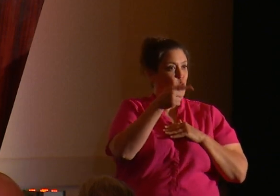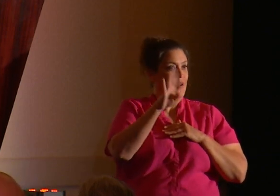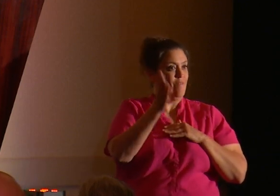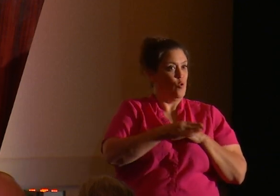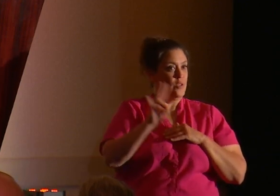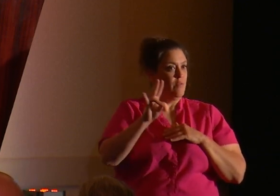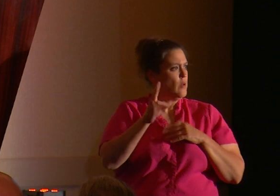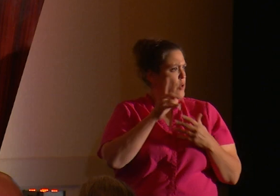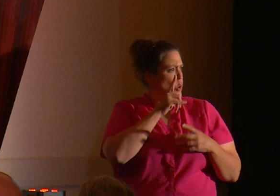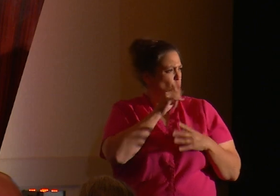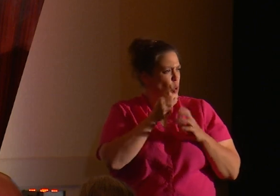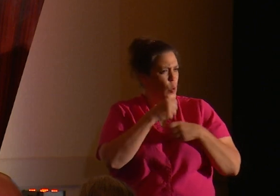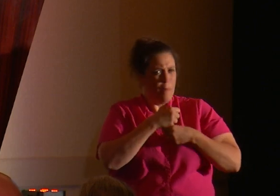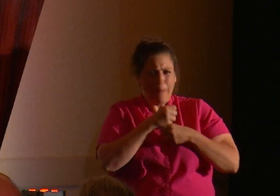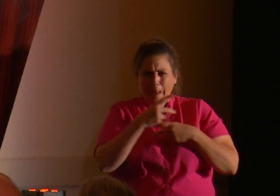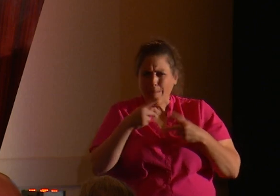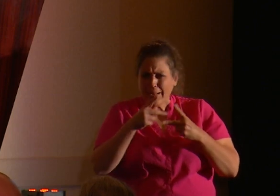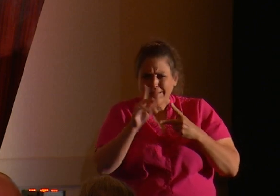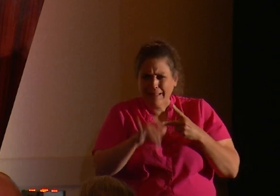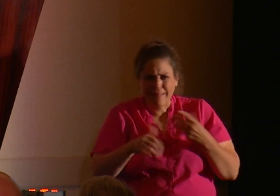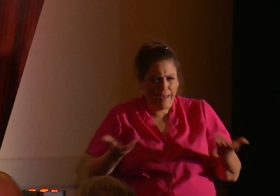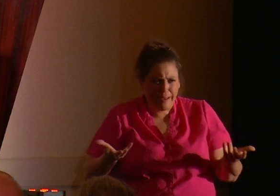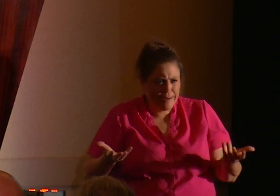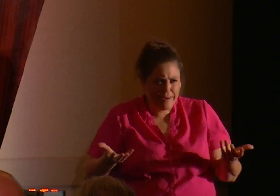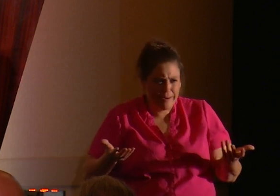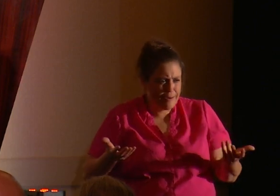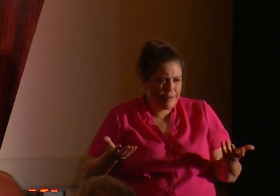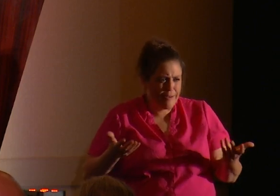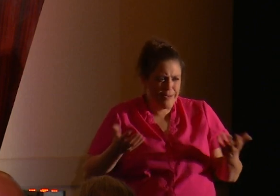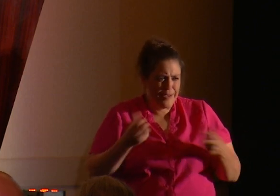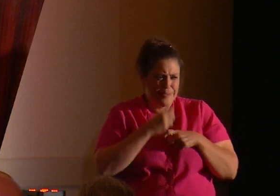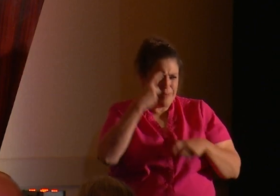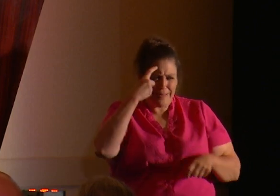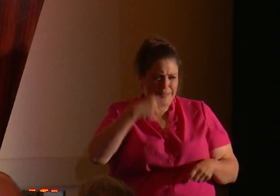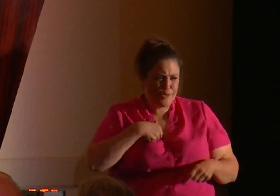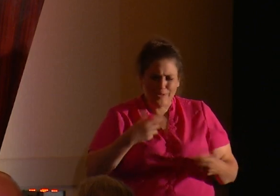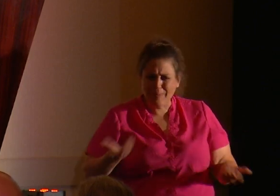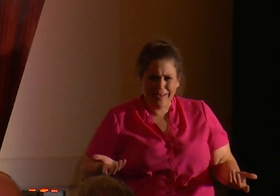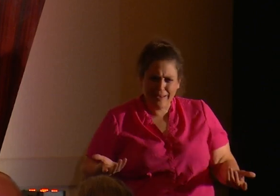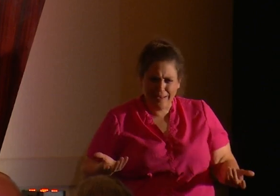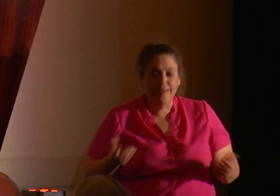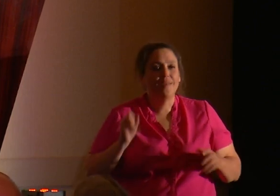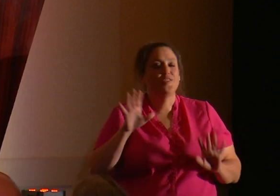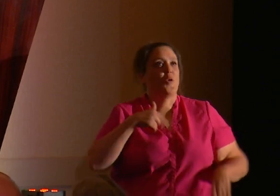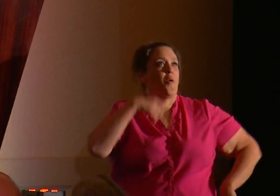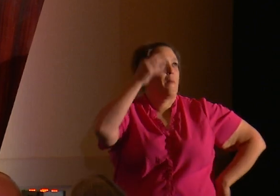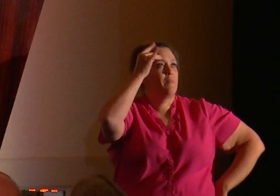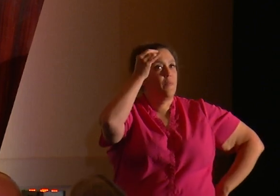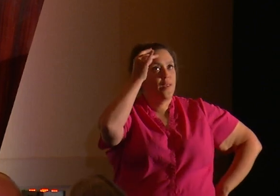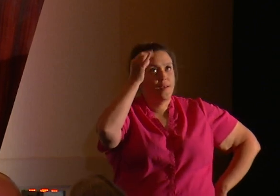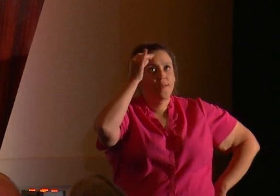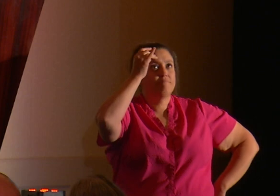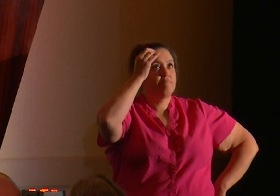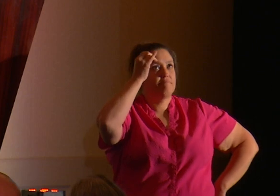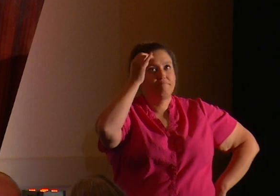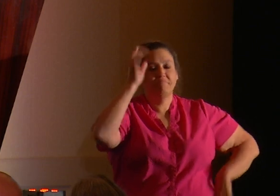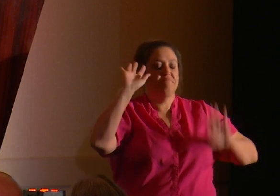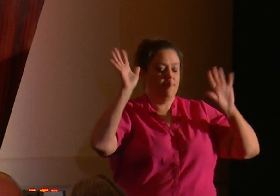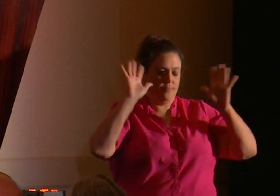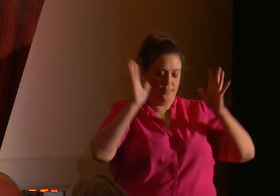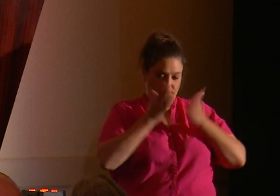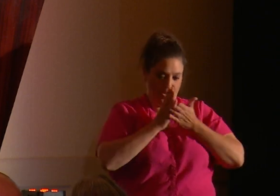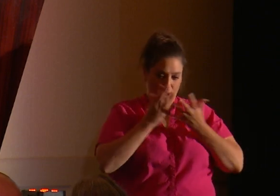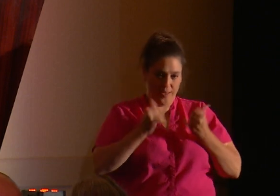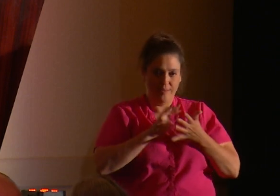I mean, who would make a place like that? It doesn't even make sense to me. So then I'm thinking, all right, this is getting crazy